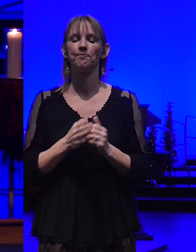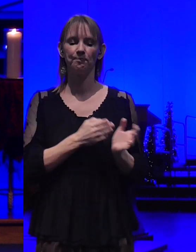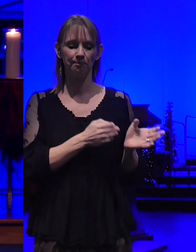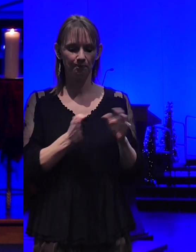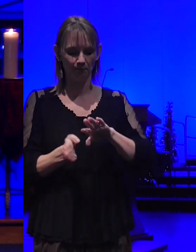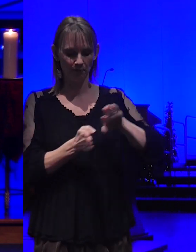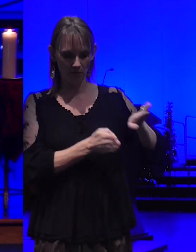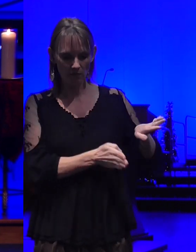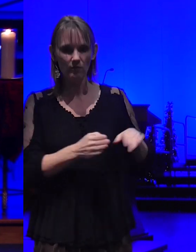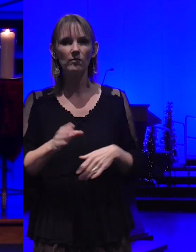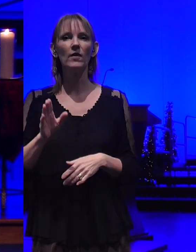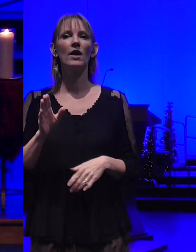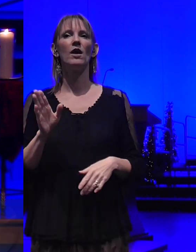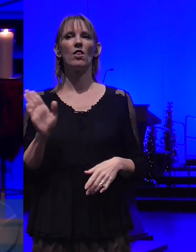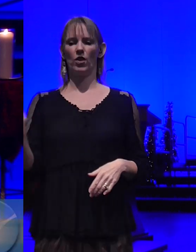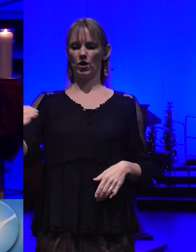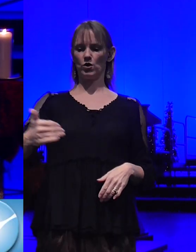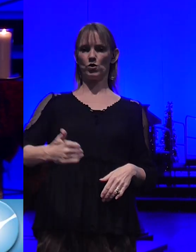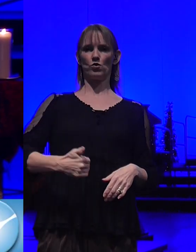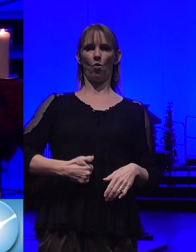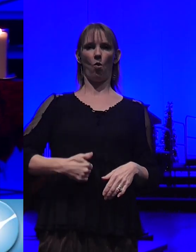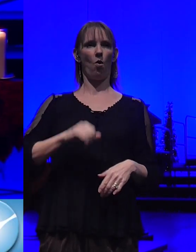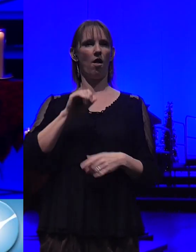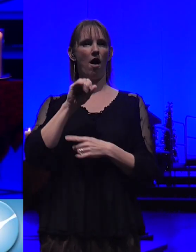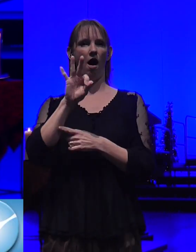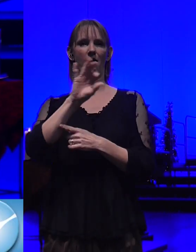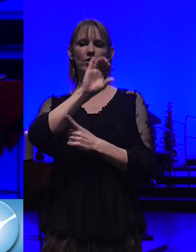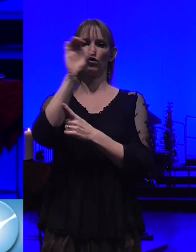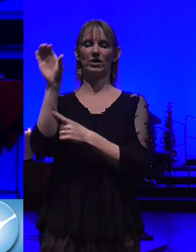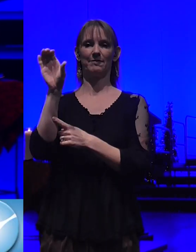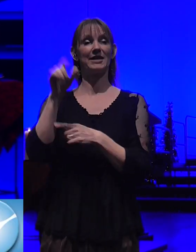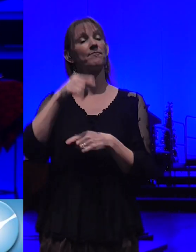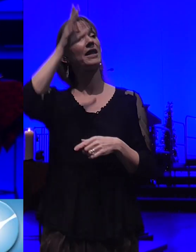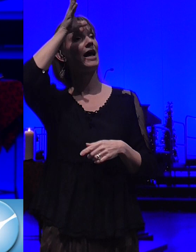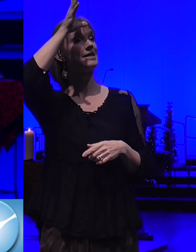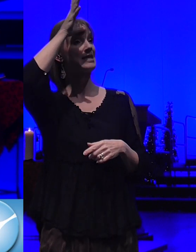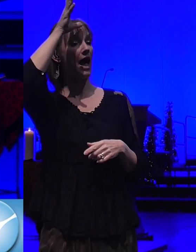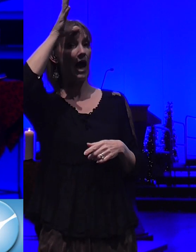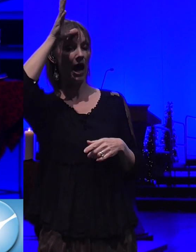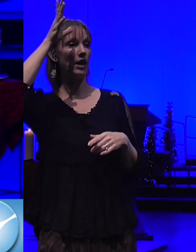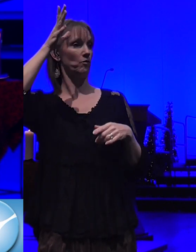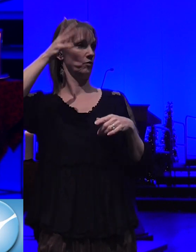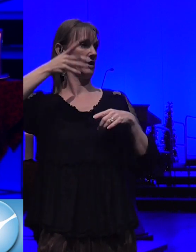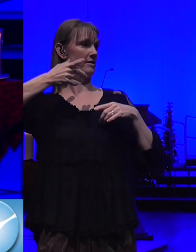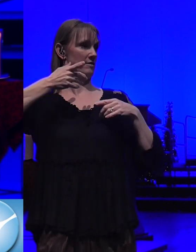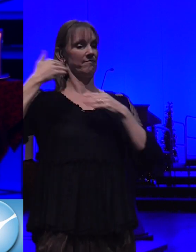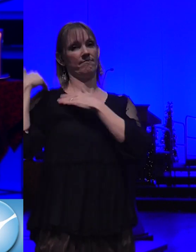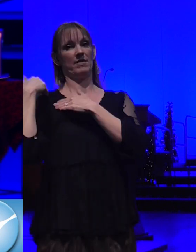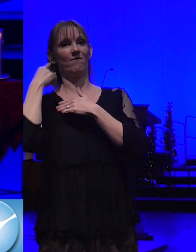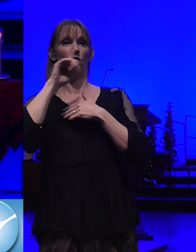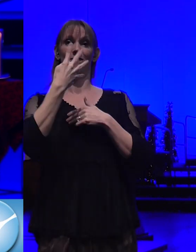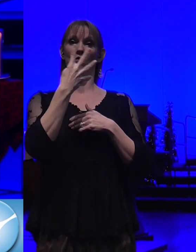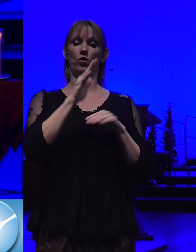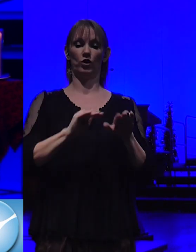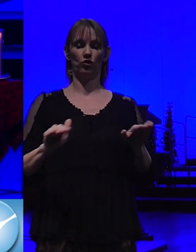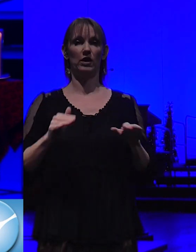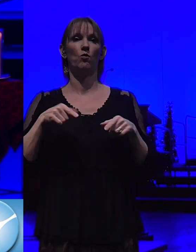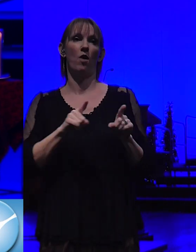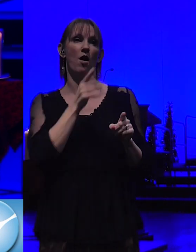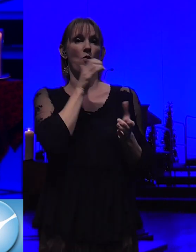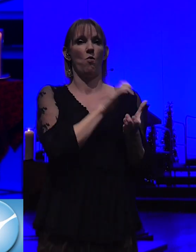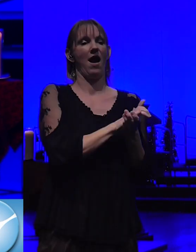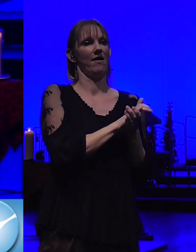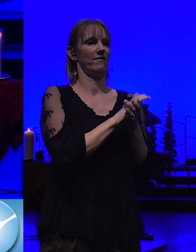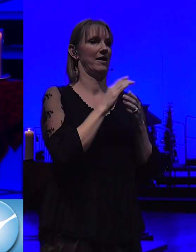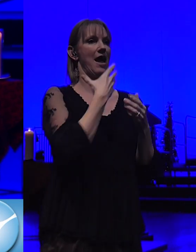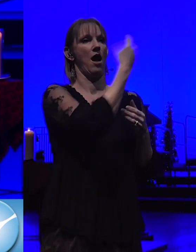The soul of Christmas. So a dad was left in charge of the 4 kids while the wife was out